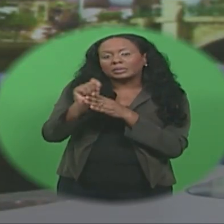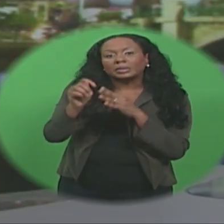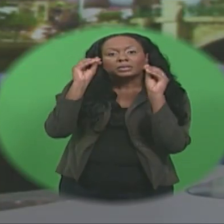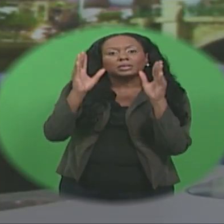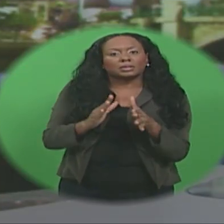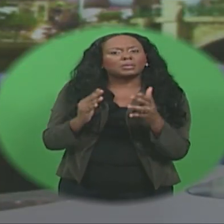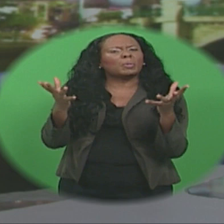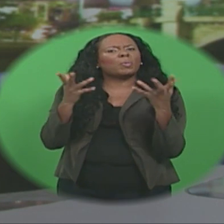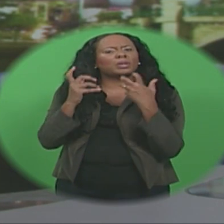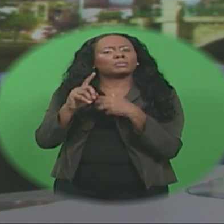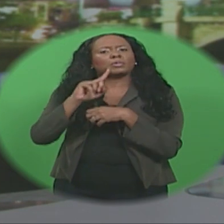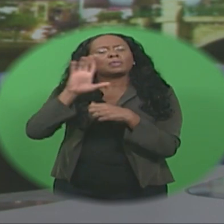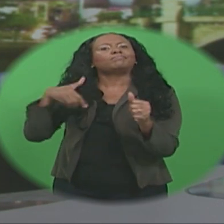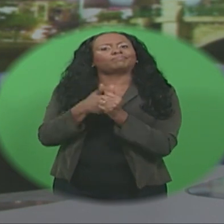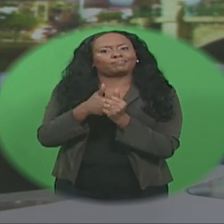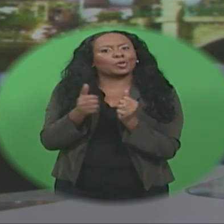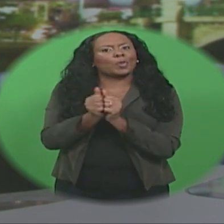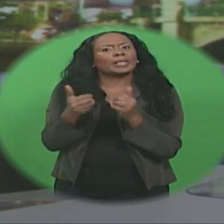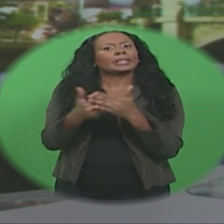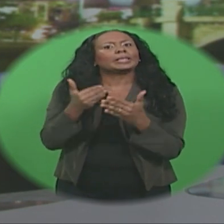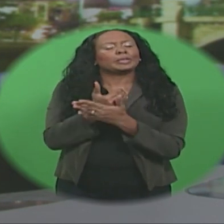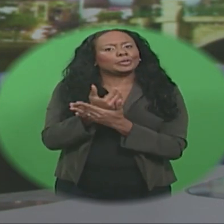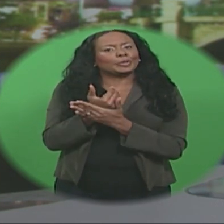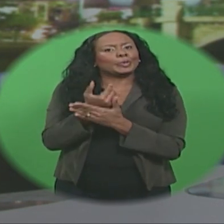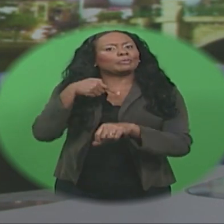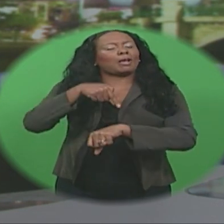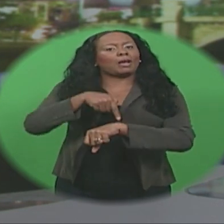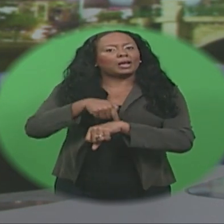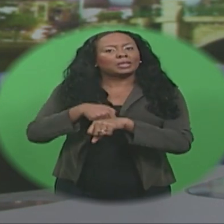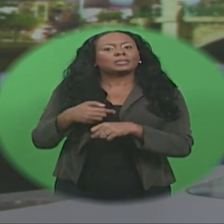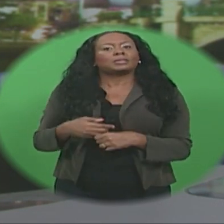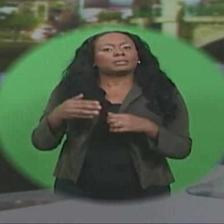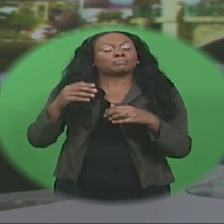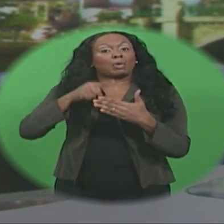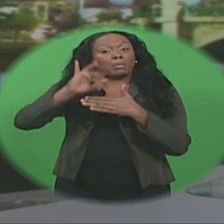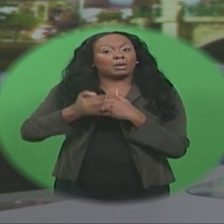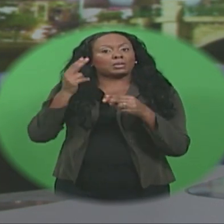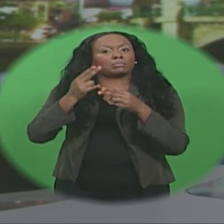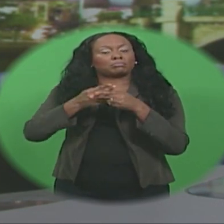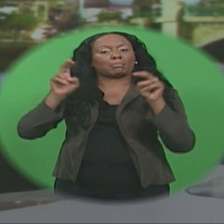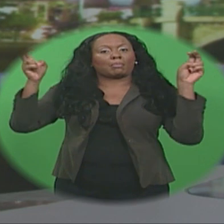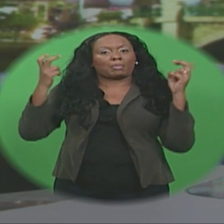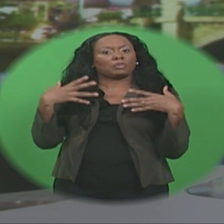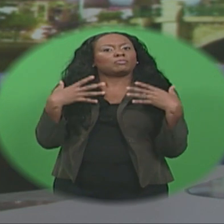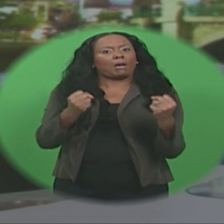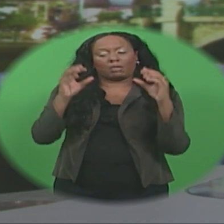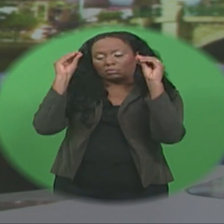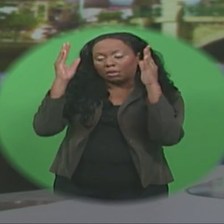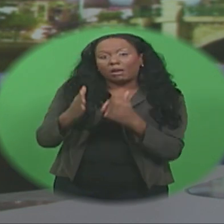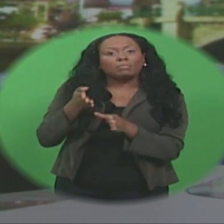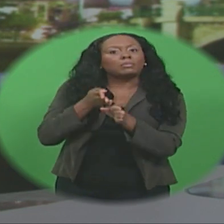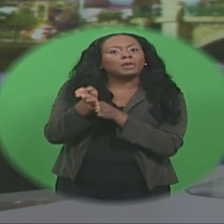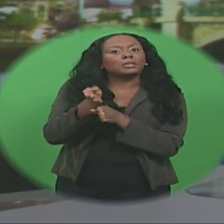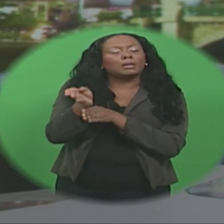bringing them into the modern age. It's coming through a project called Strengthening of Teacher Professional Development to improve the